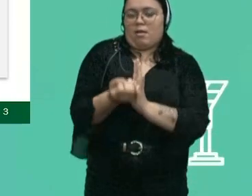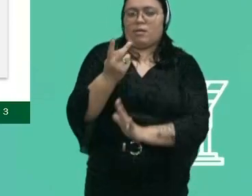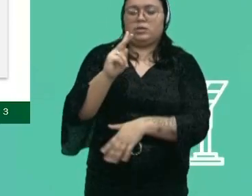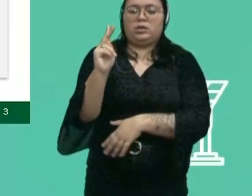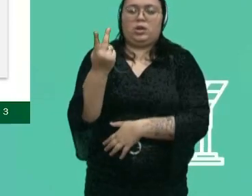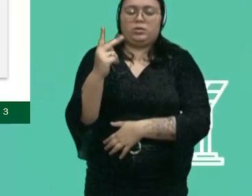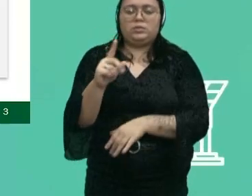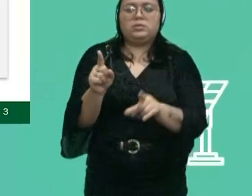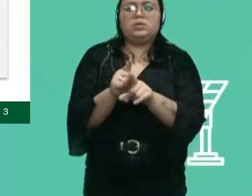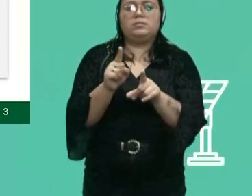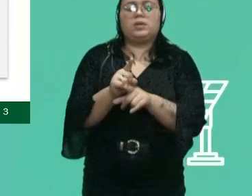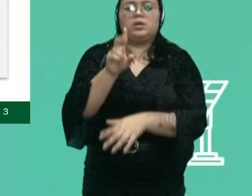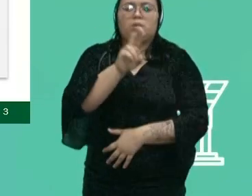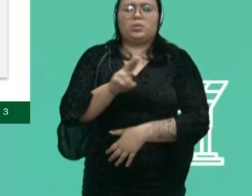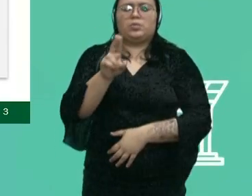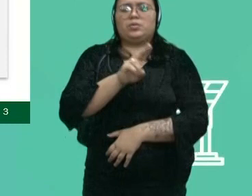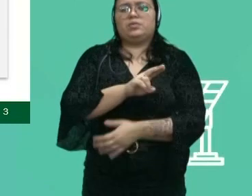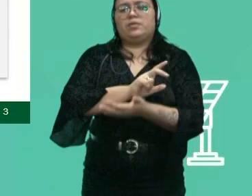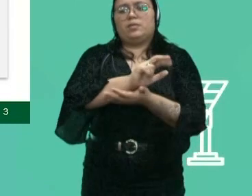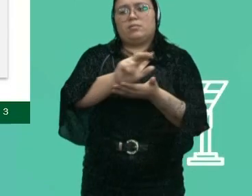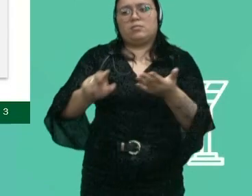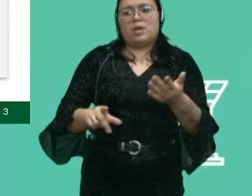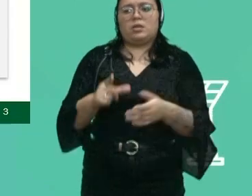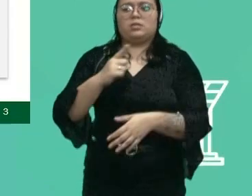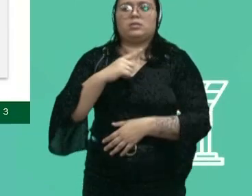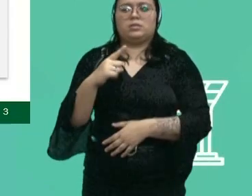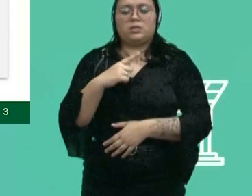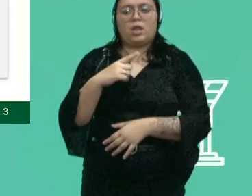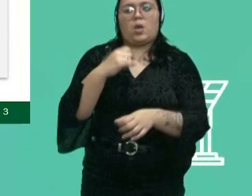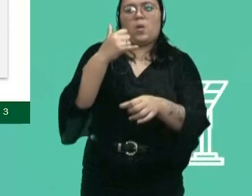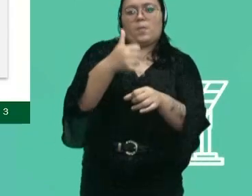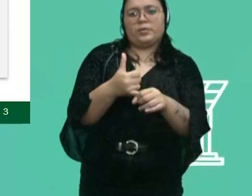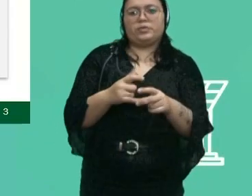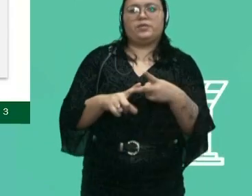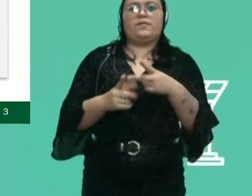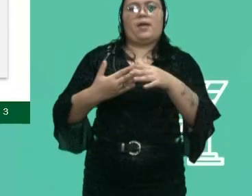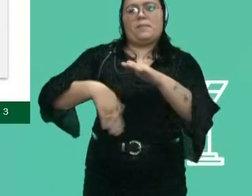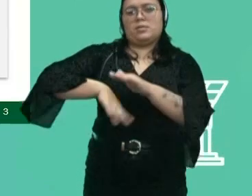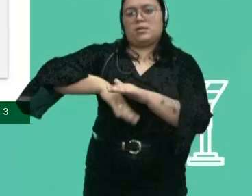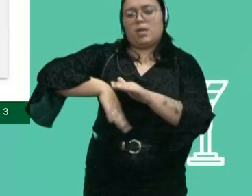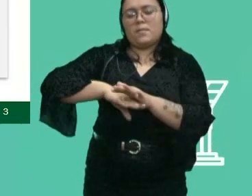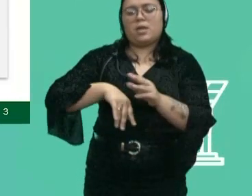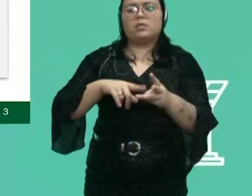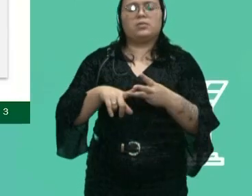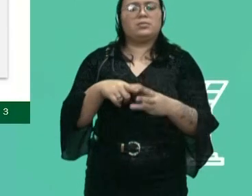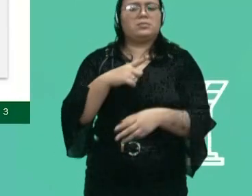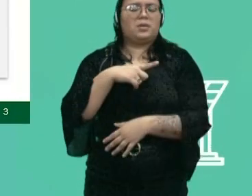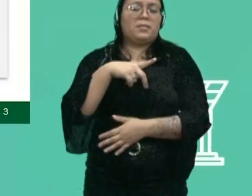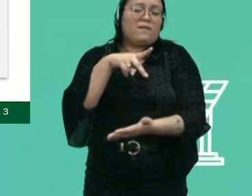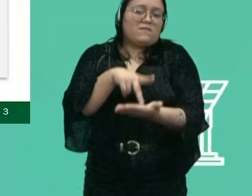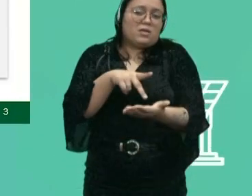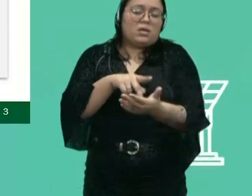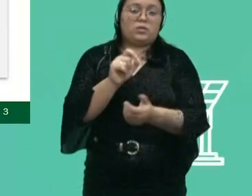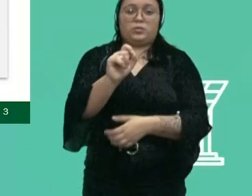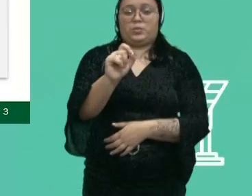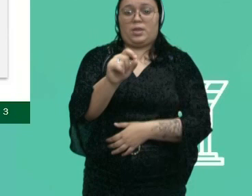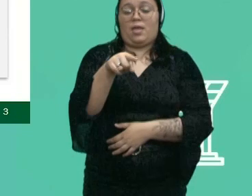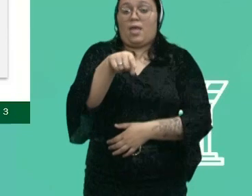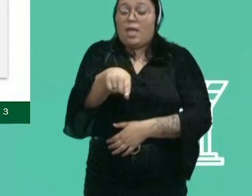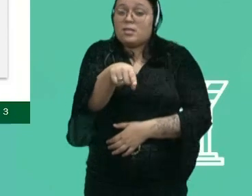the fuel, as the feedstock, as energy storage. So again, it really provides that dispatchable